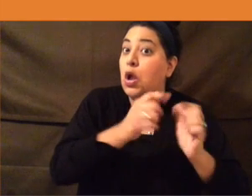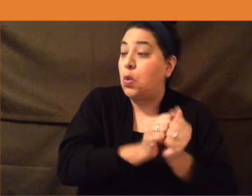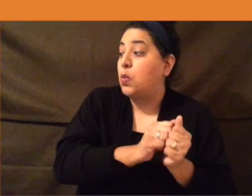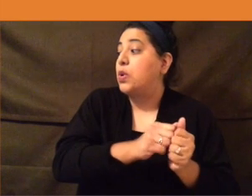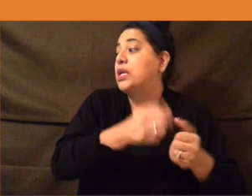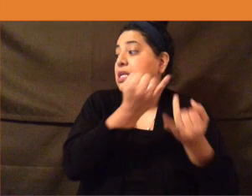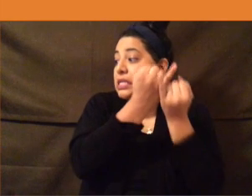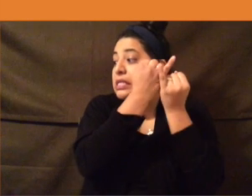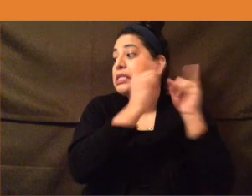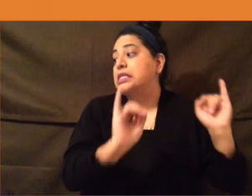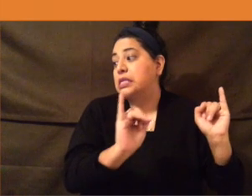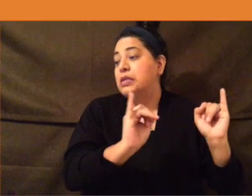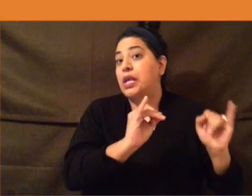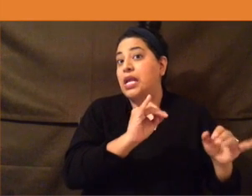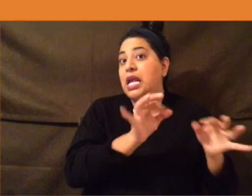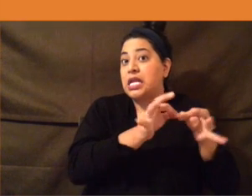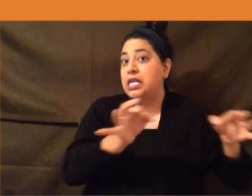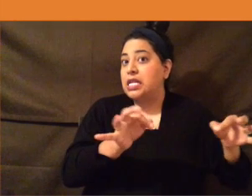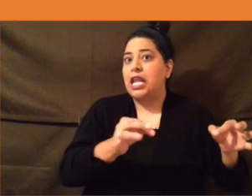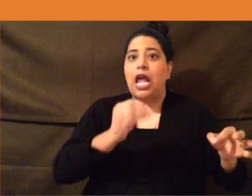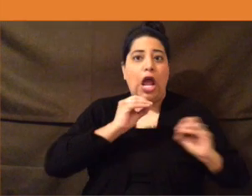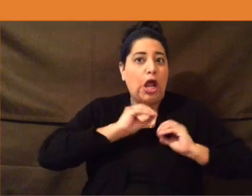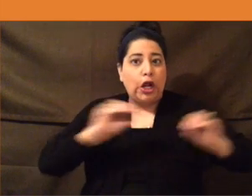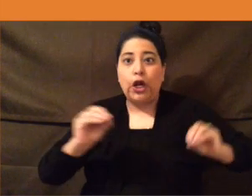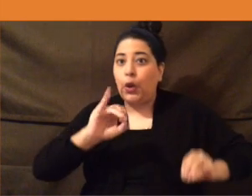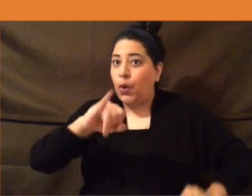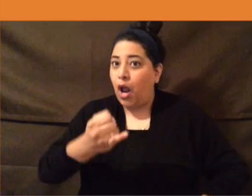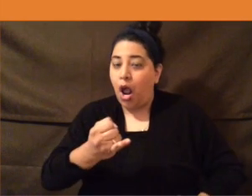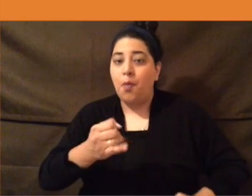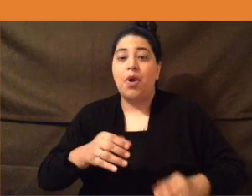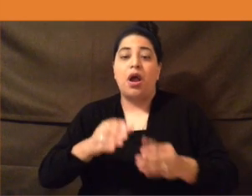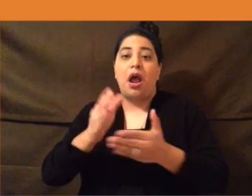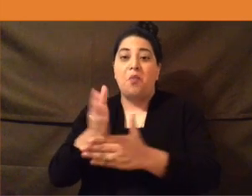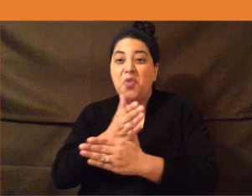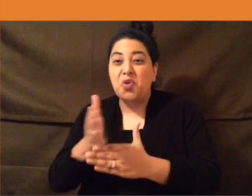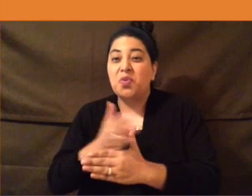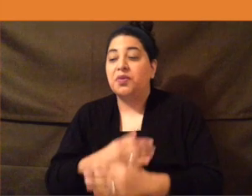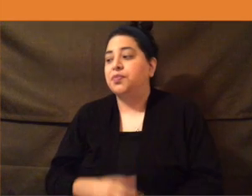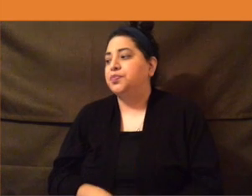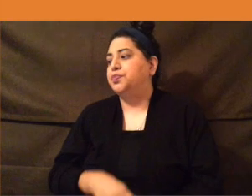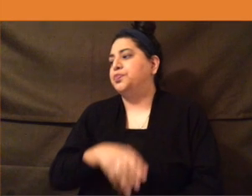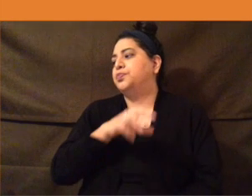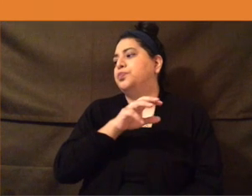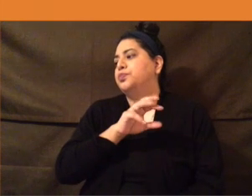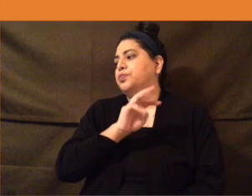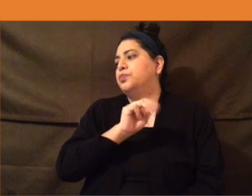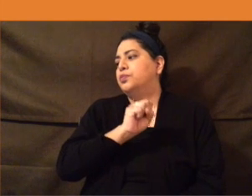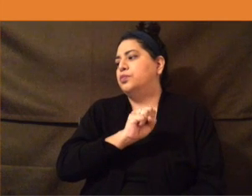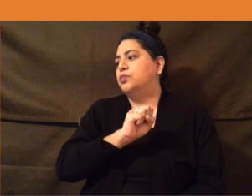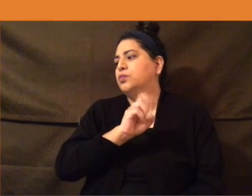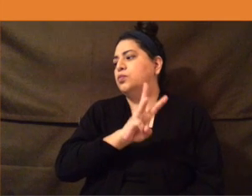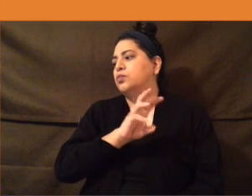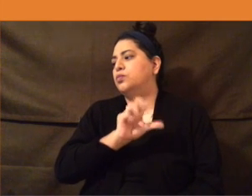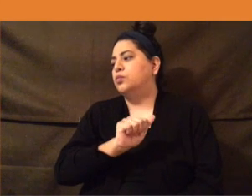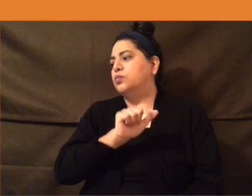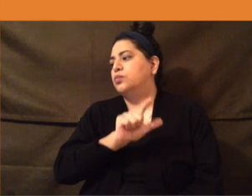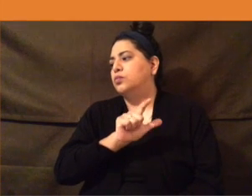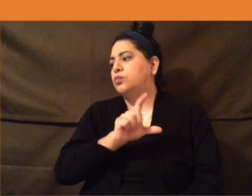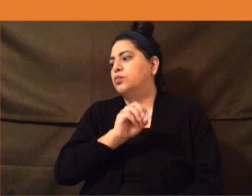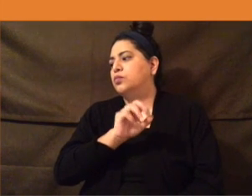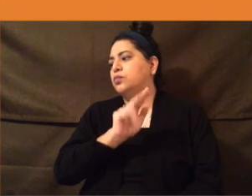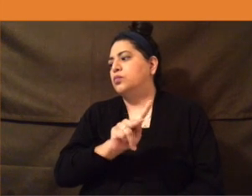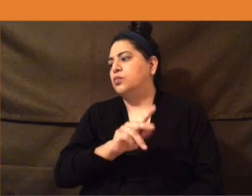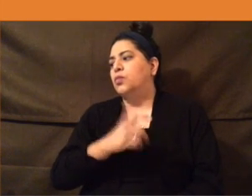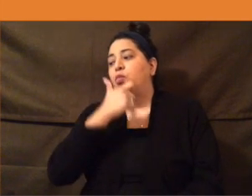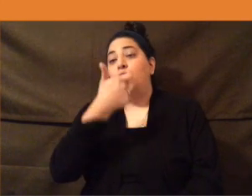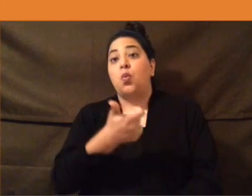independent clause, no comma is placed between the clauses. So, Miss Wallach watches Netflix at night